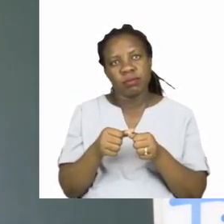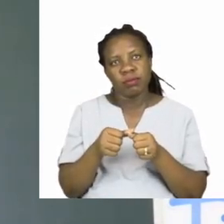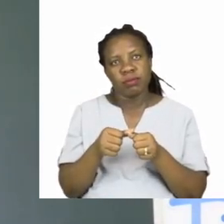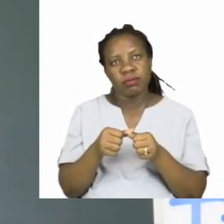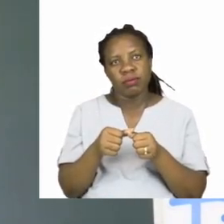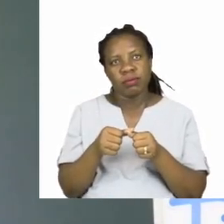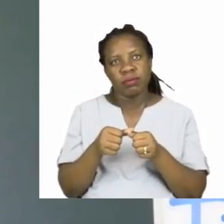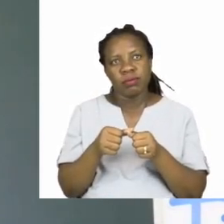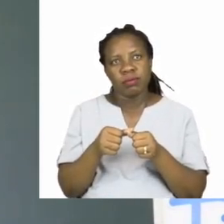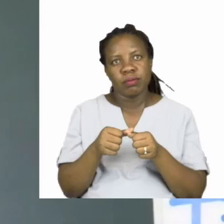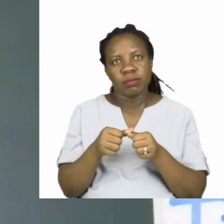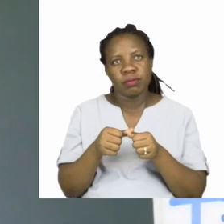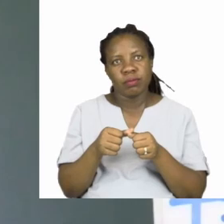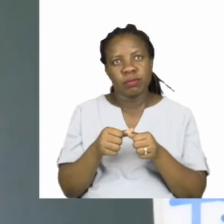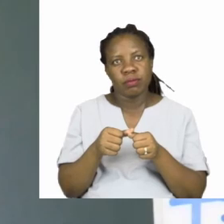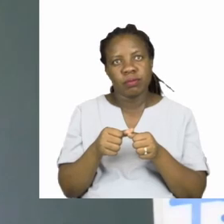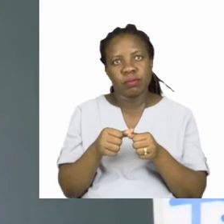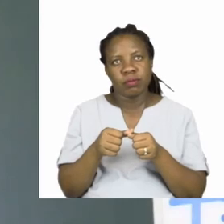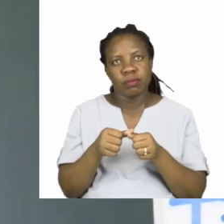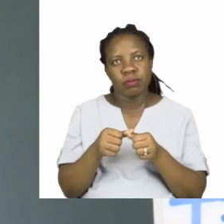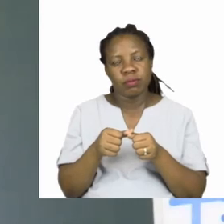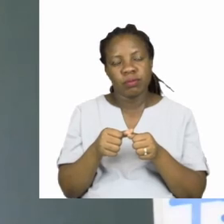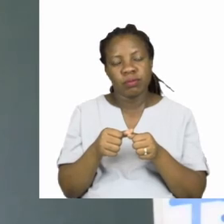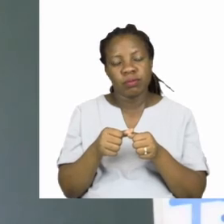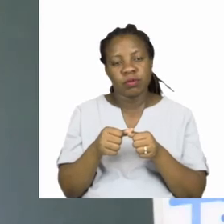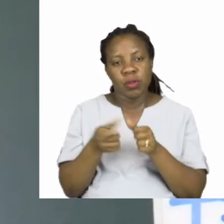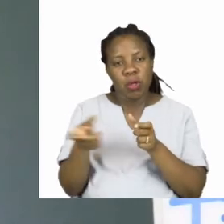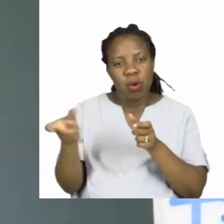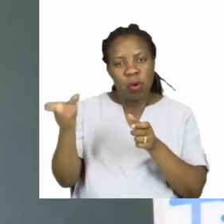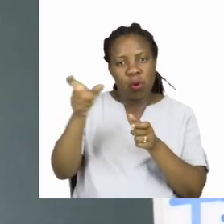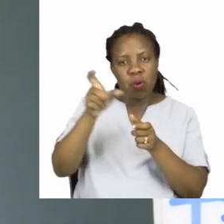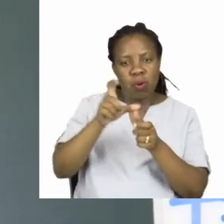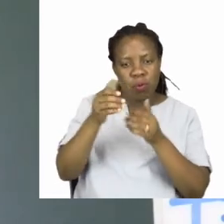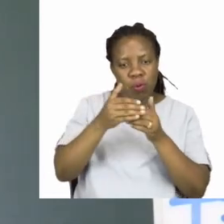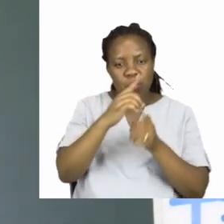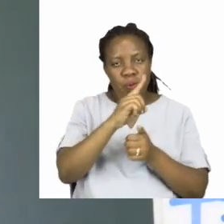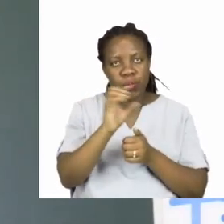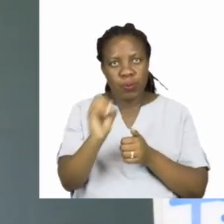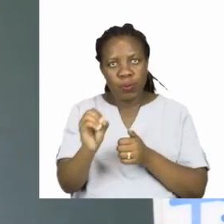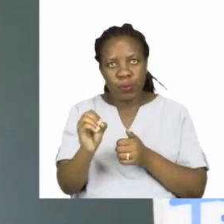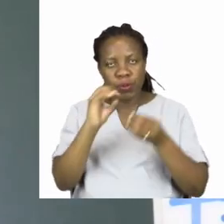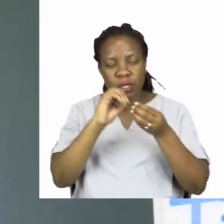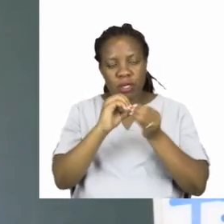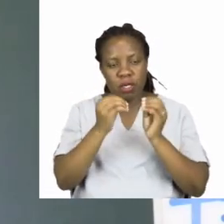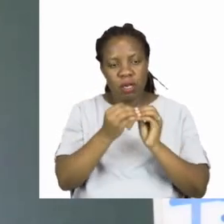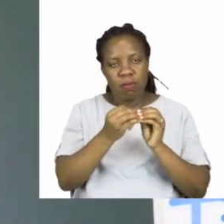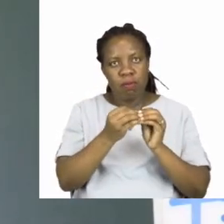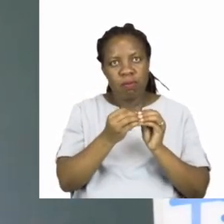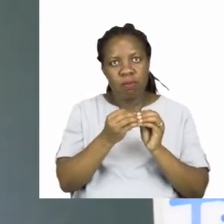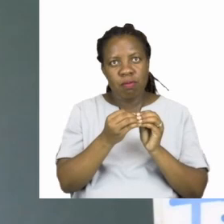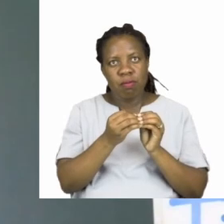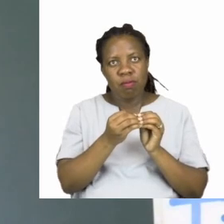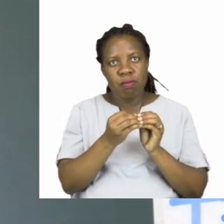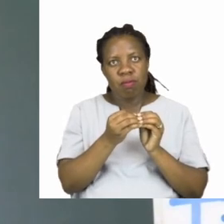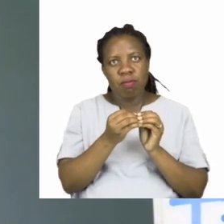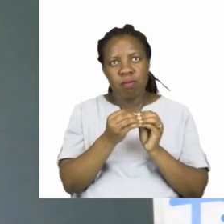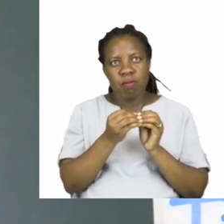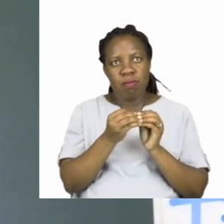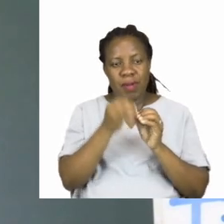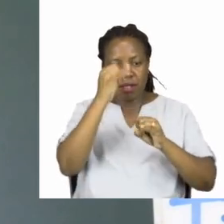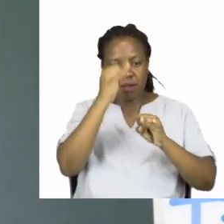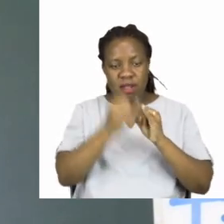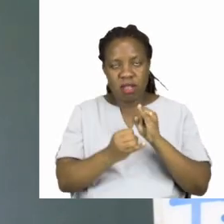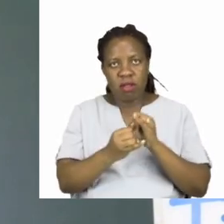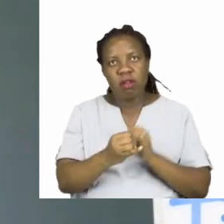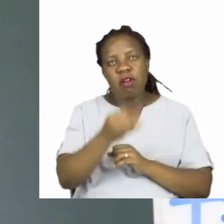are rounding off to the nearest, the numbers that are 4, 3, 2, 1 at the